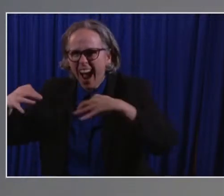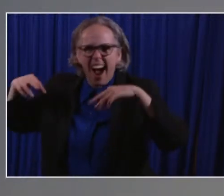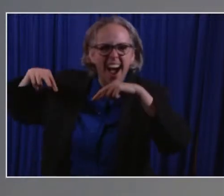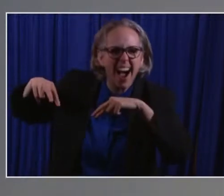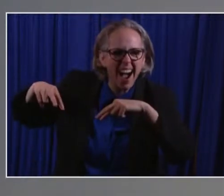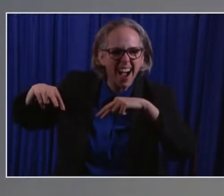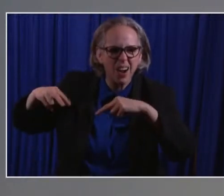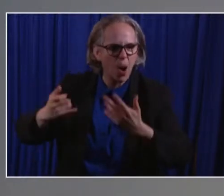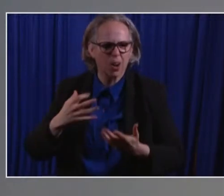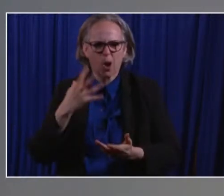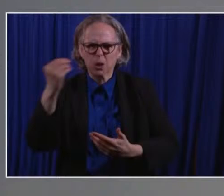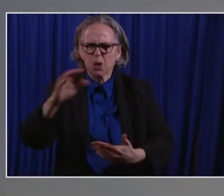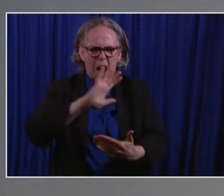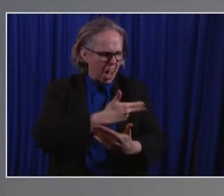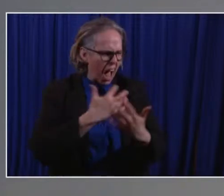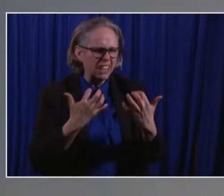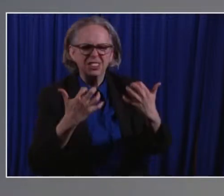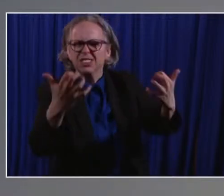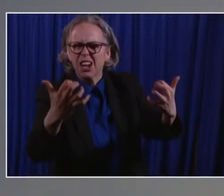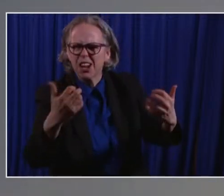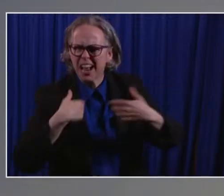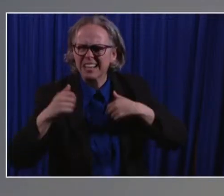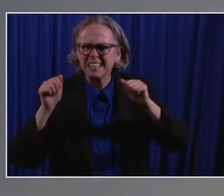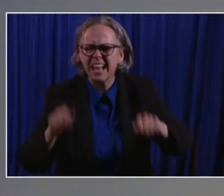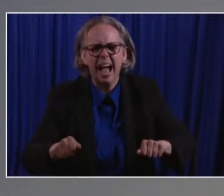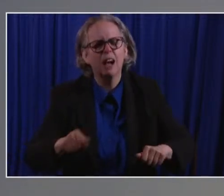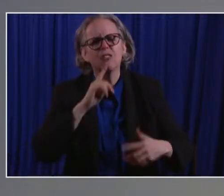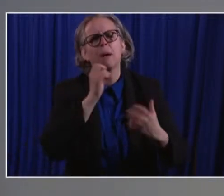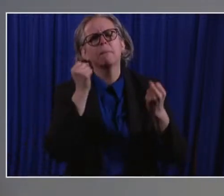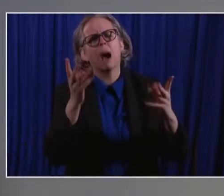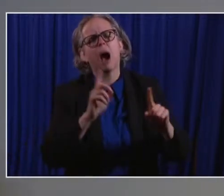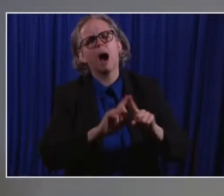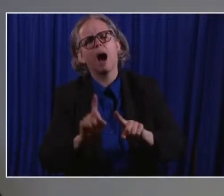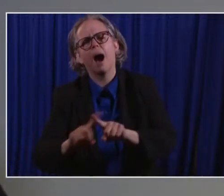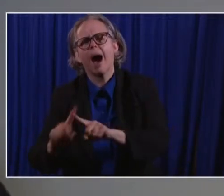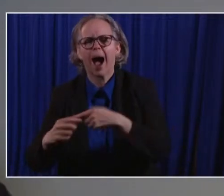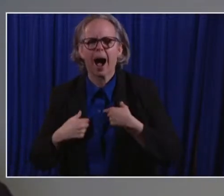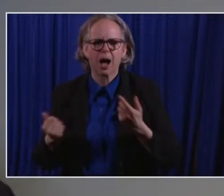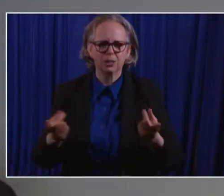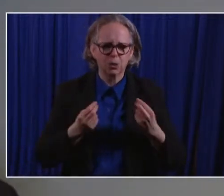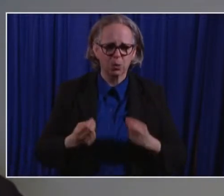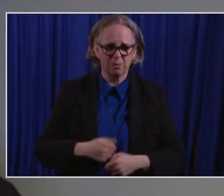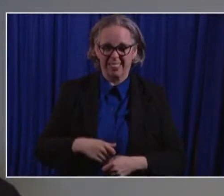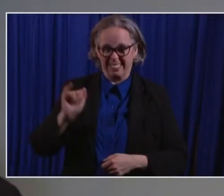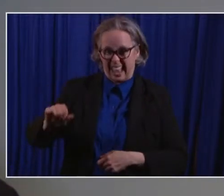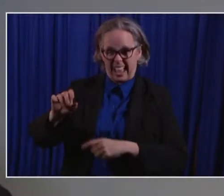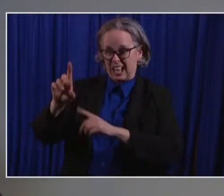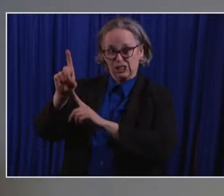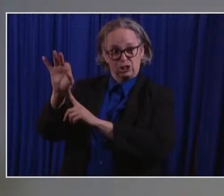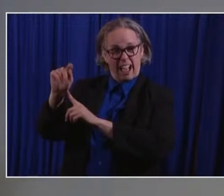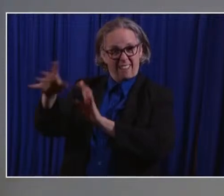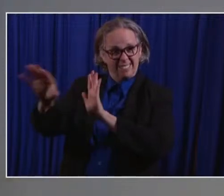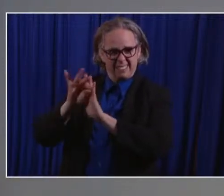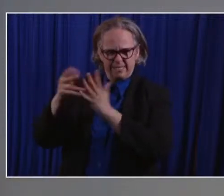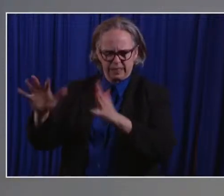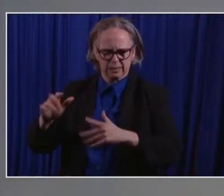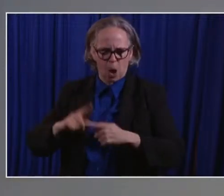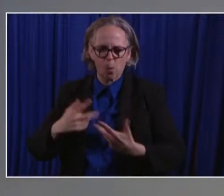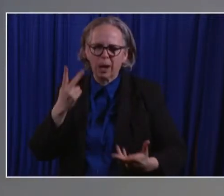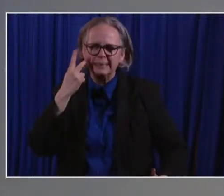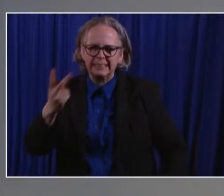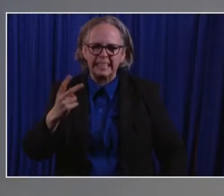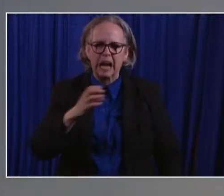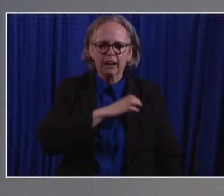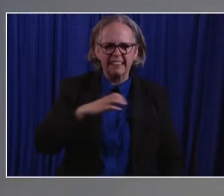And after the draft is over, I want to see the dog pound filled with vaccinated patients and no paper fans as